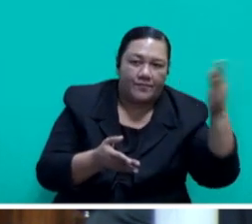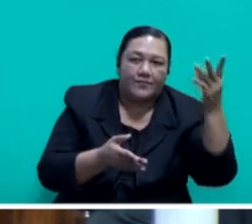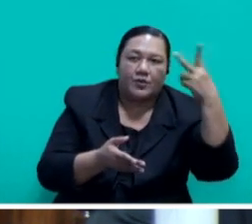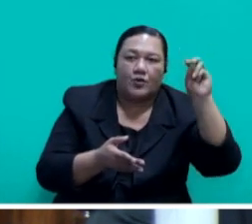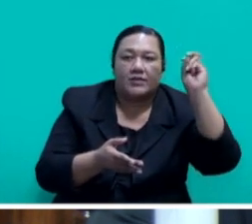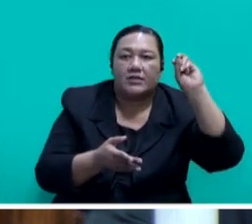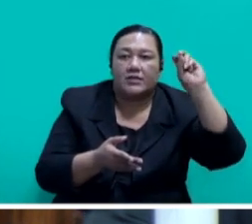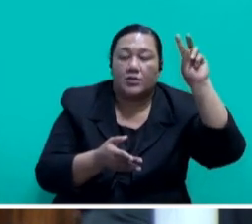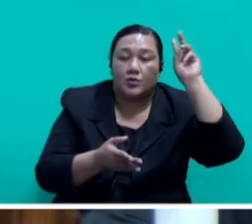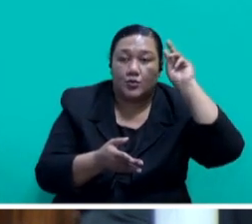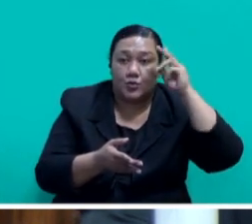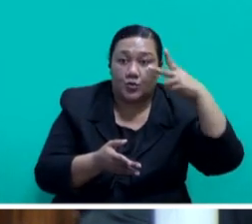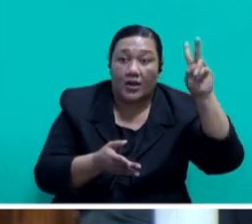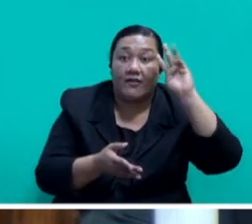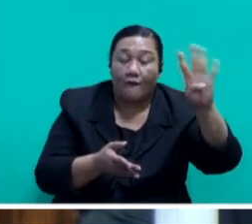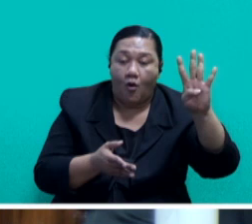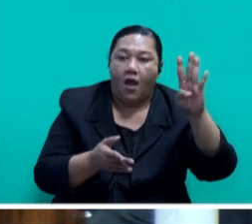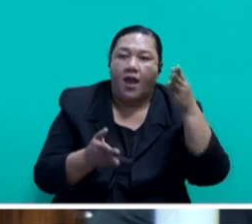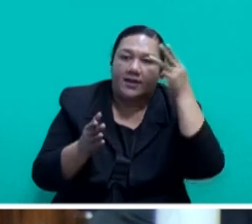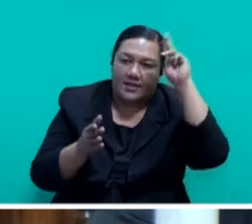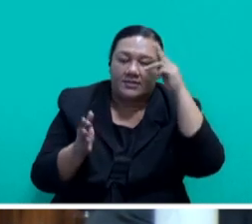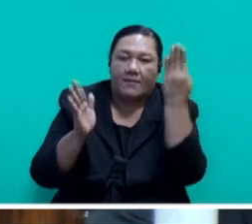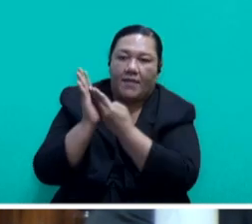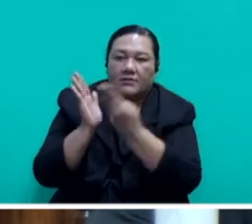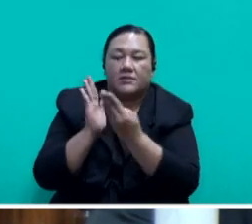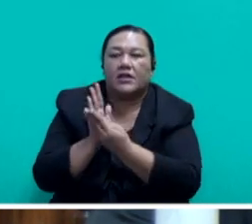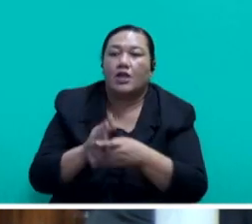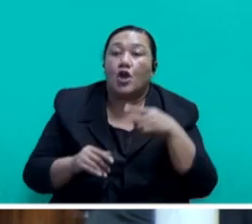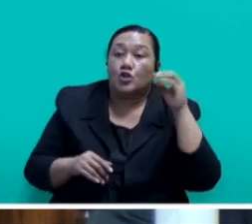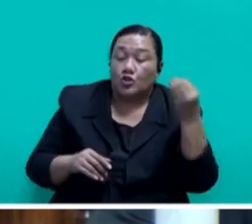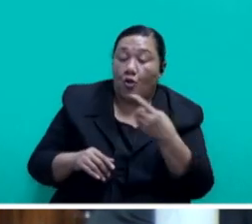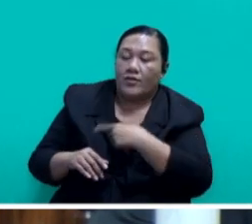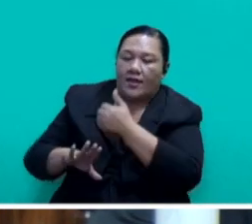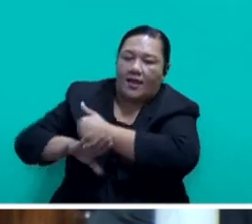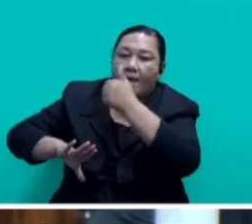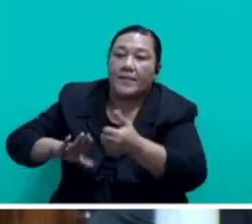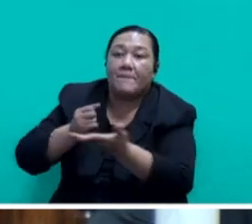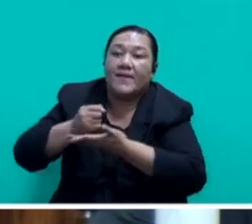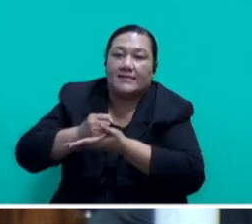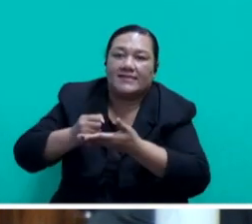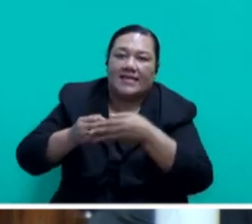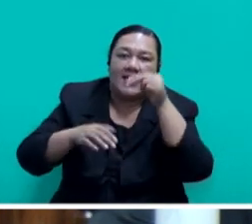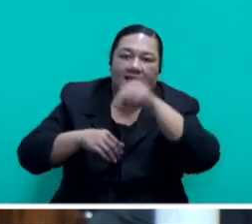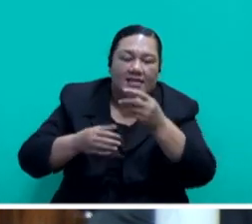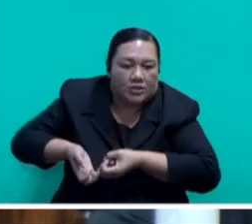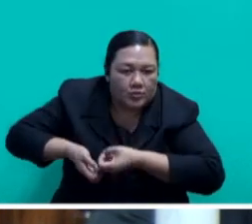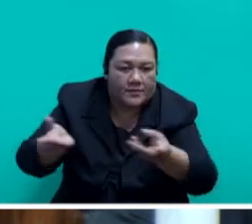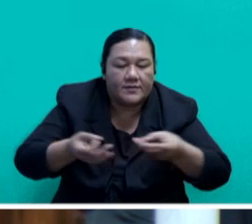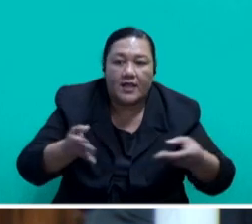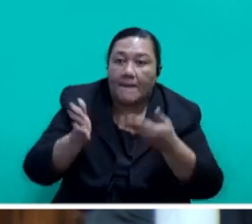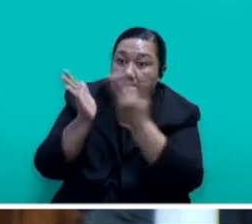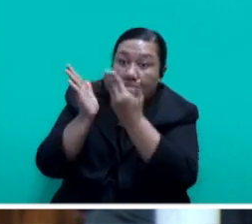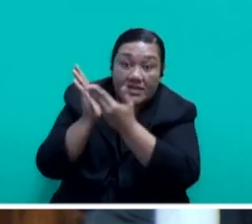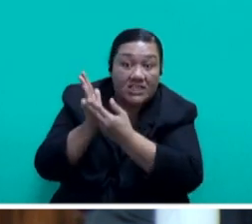reflects the unwavering commitment of the coalition government to address the pressing needs of our people. This budget paves the way for a